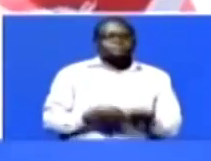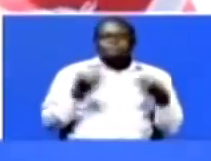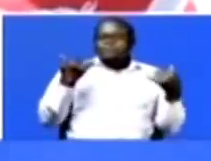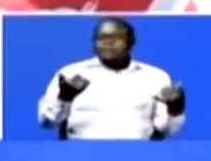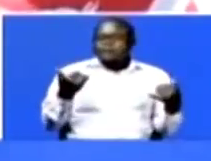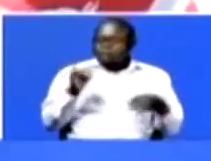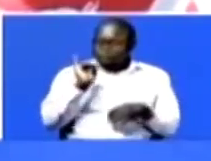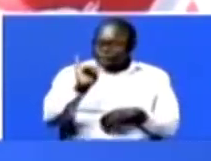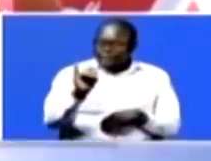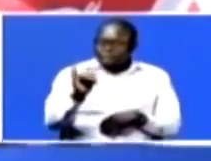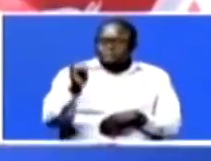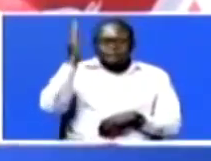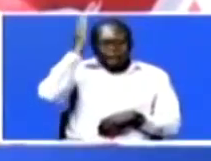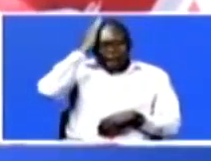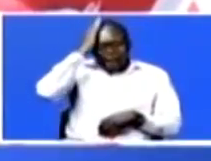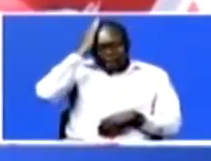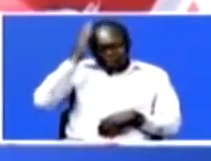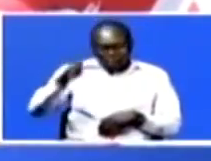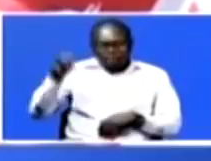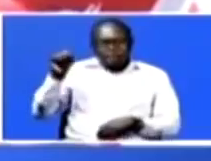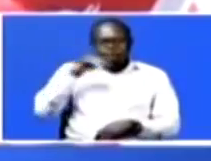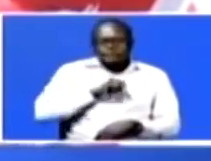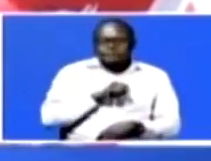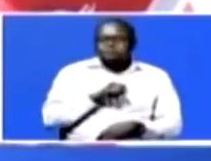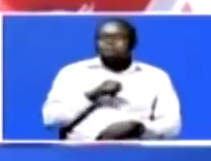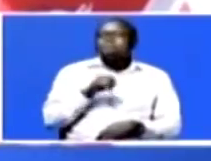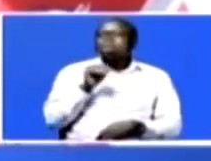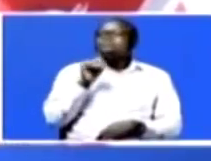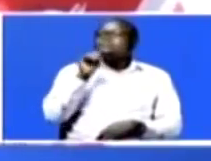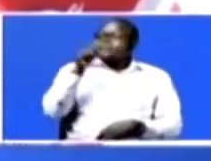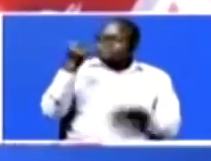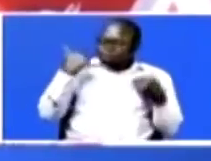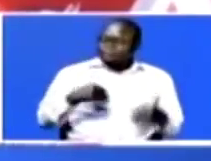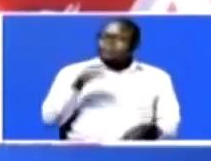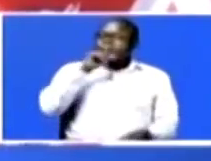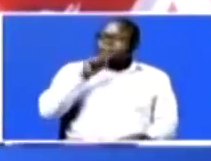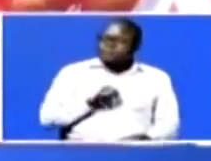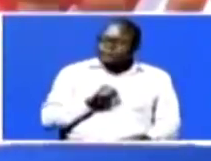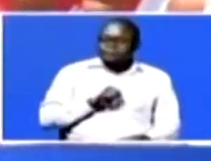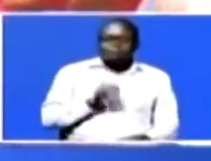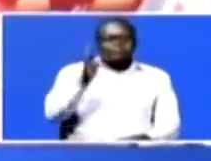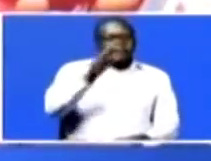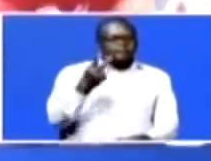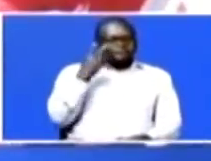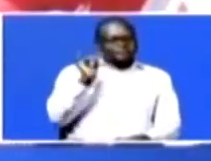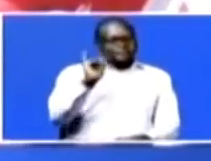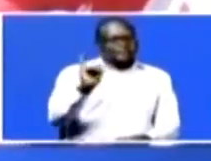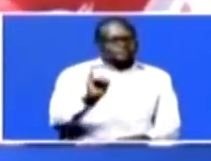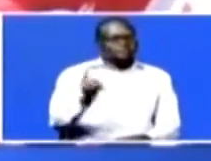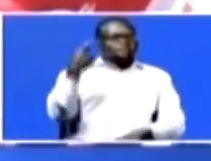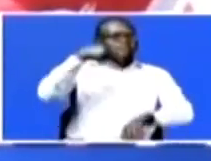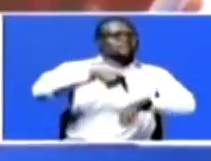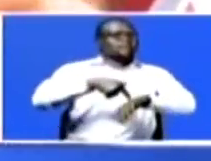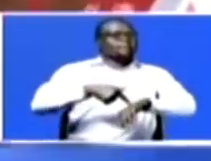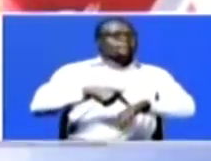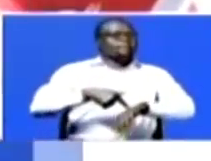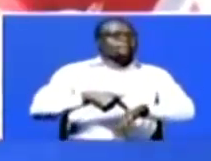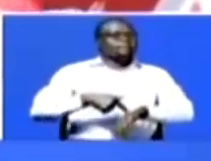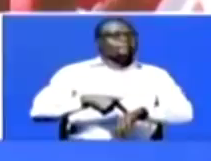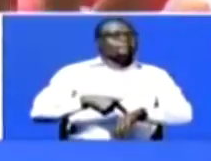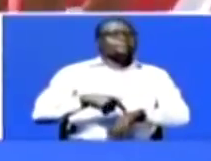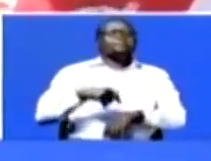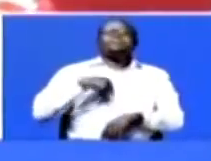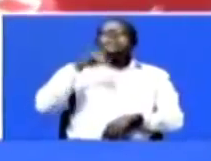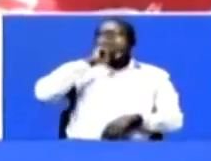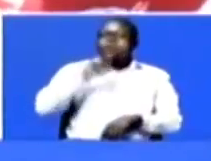Sasa hiyo kichwa wamechukua, nafikiria nikiwa mzee, sichawahi kuona kitendo kama hii. Mimi mzee wa